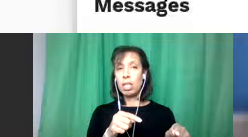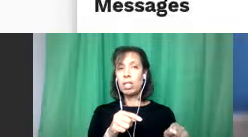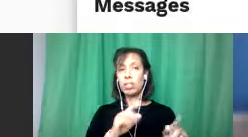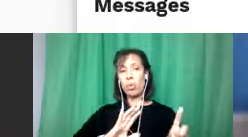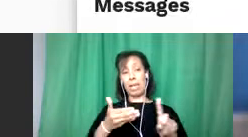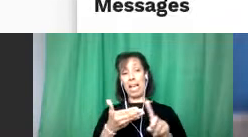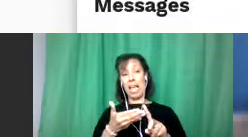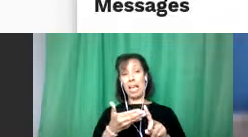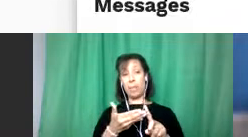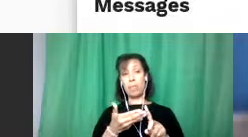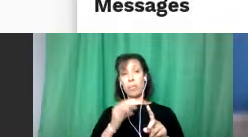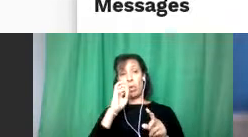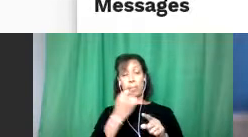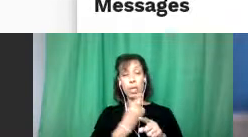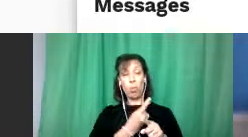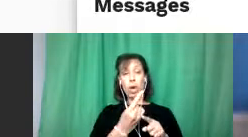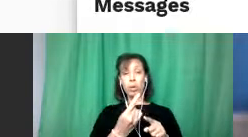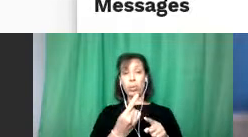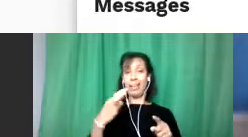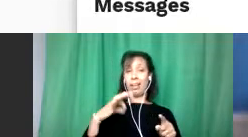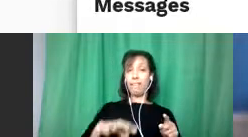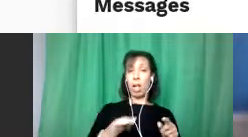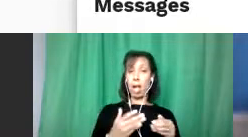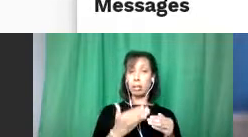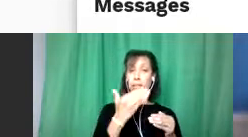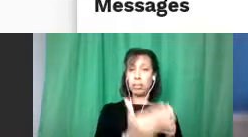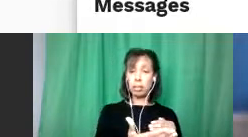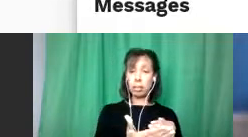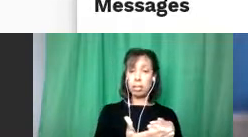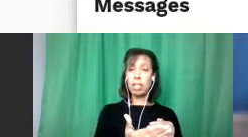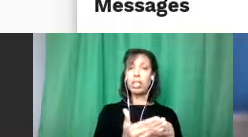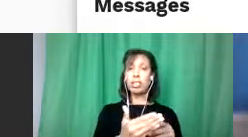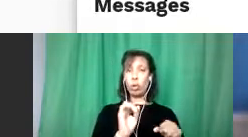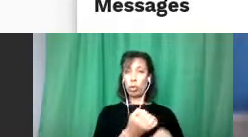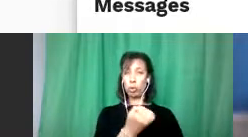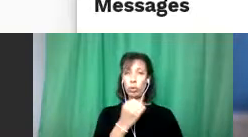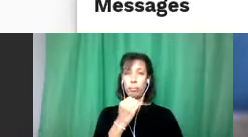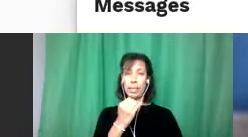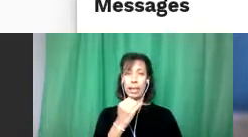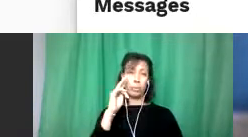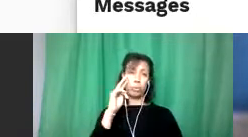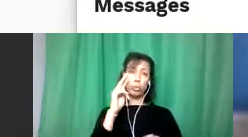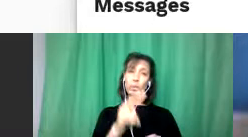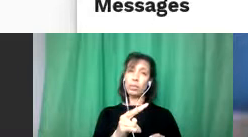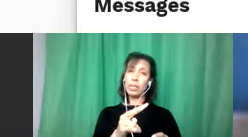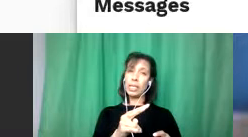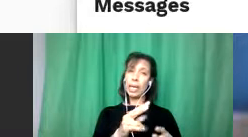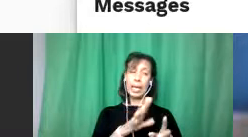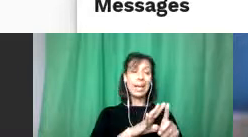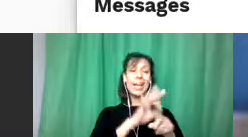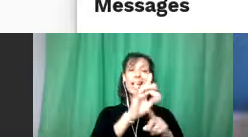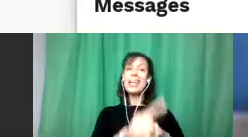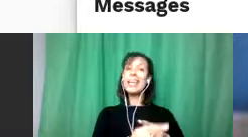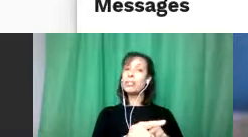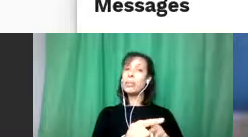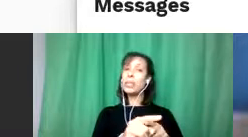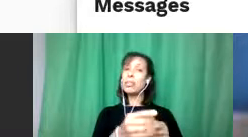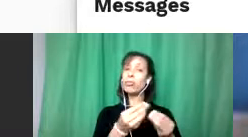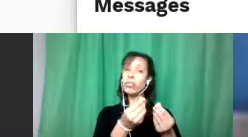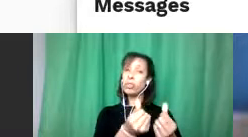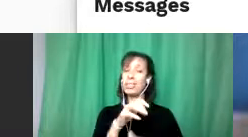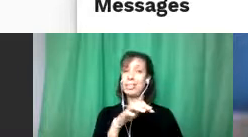So you can already view the materials for next week, week 2, on Aula.